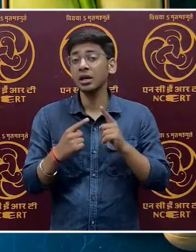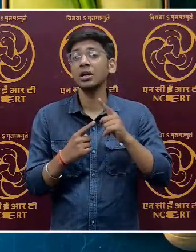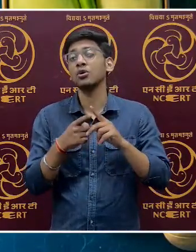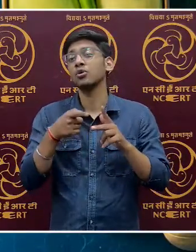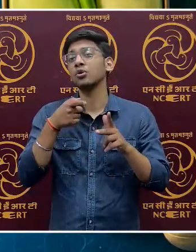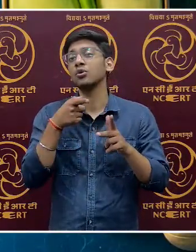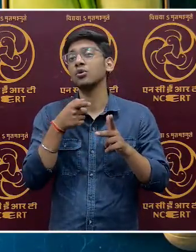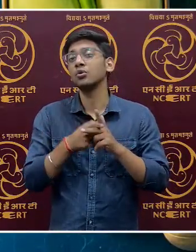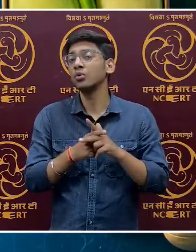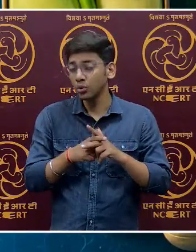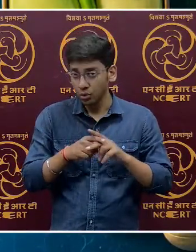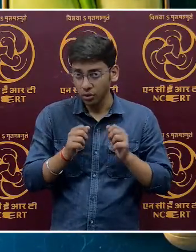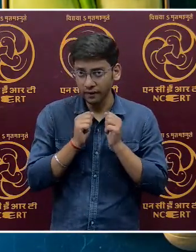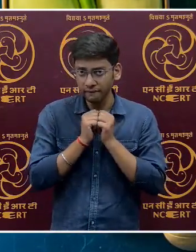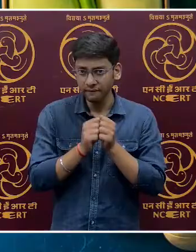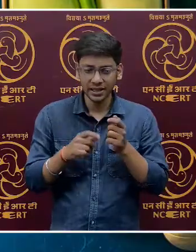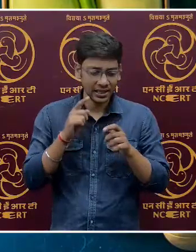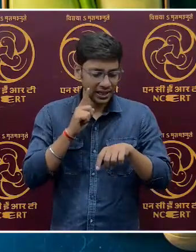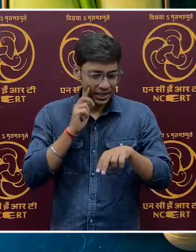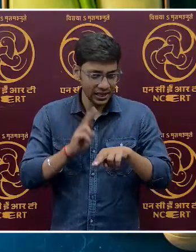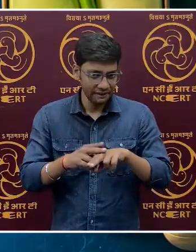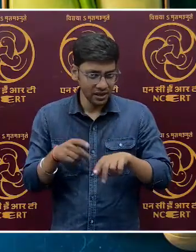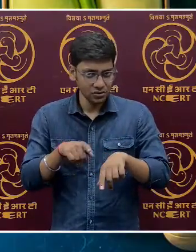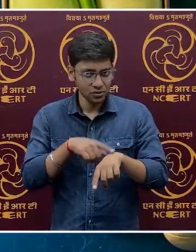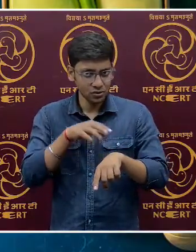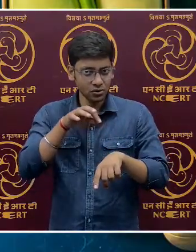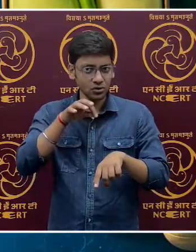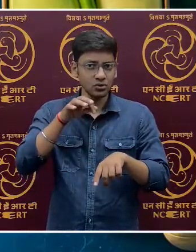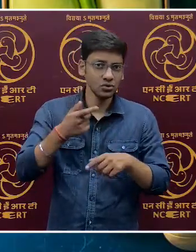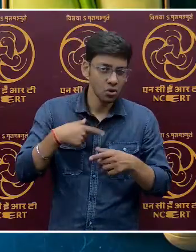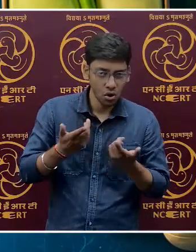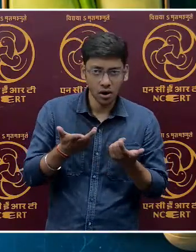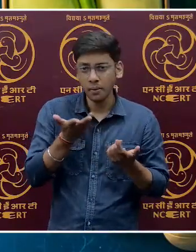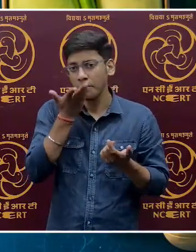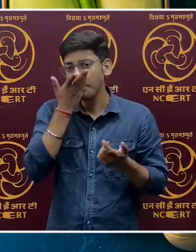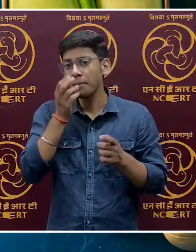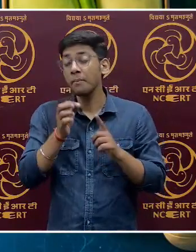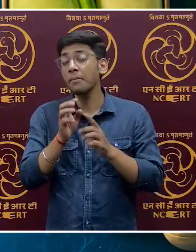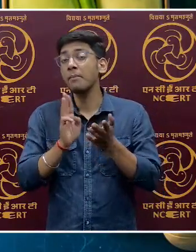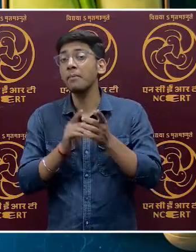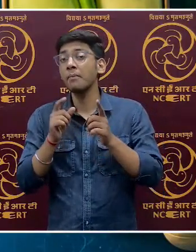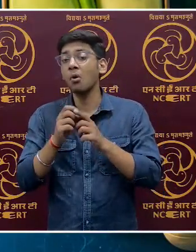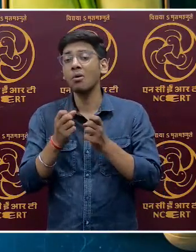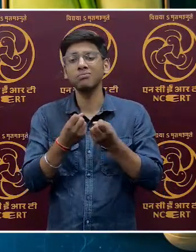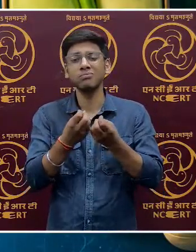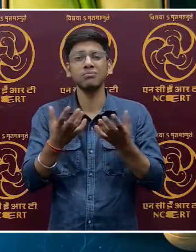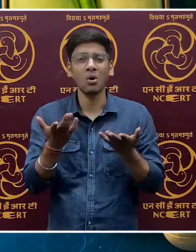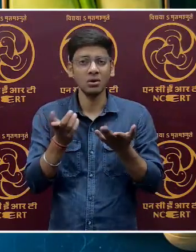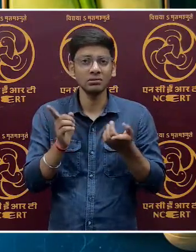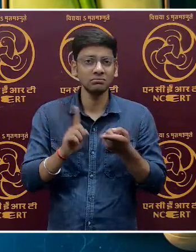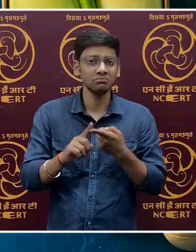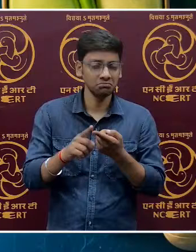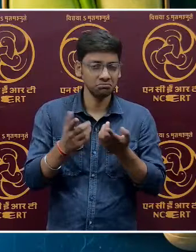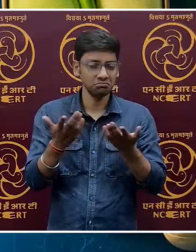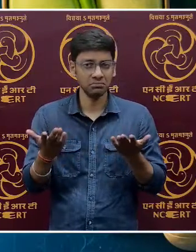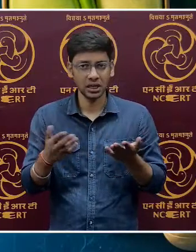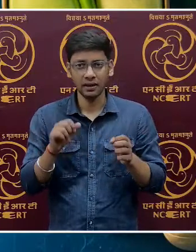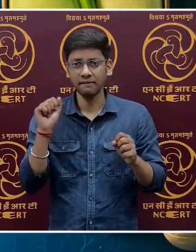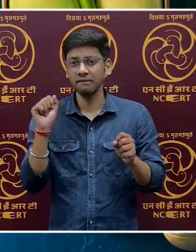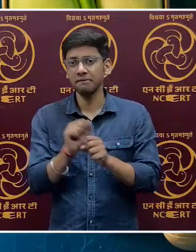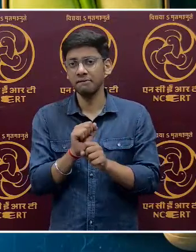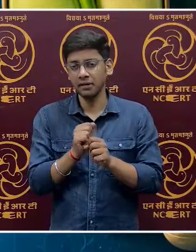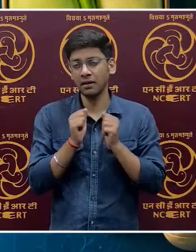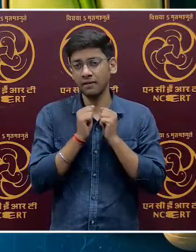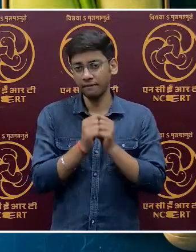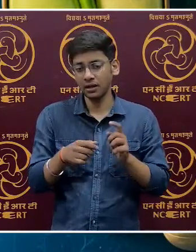even with working with the soil, even working in the pond area. So there are so many challenges are there whenever we are working with the physical